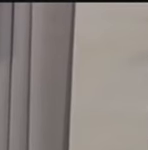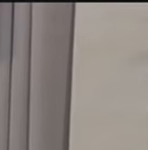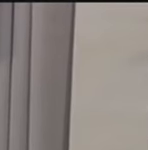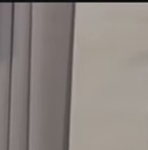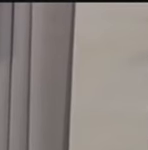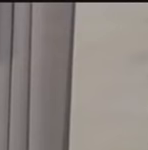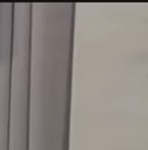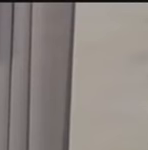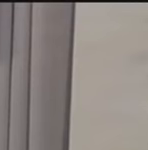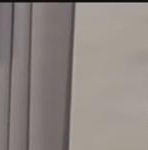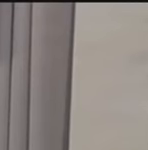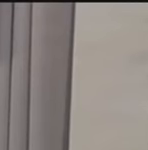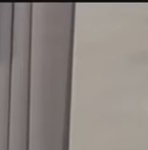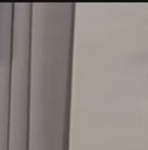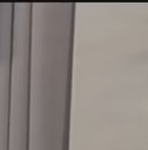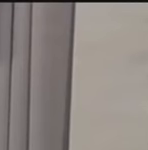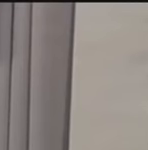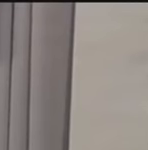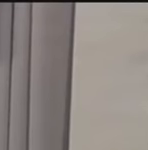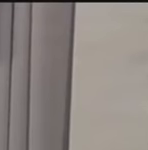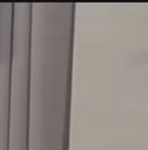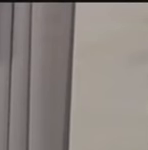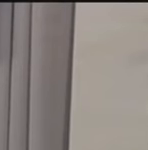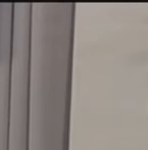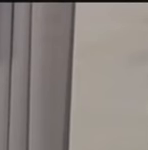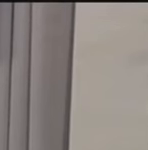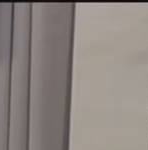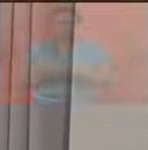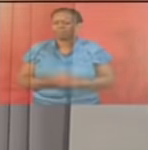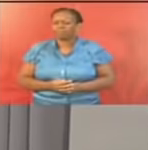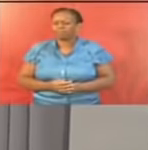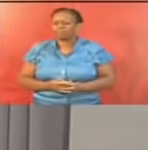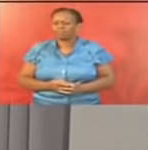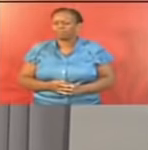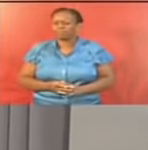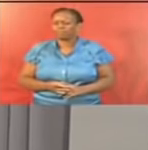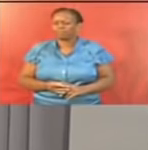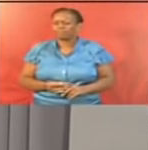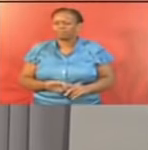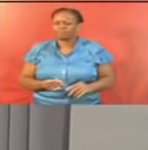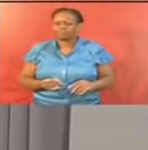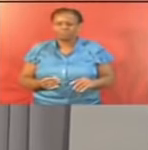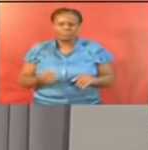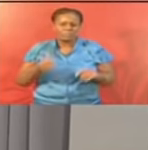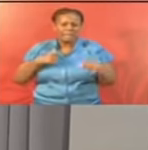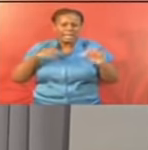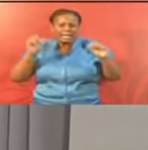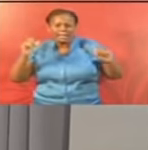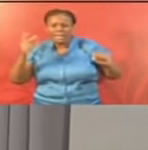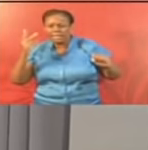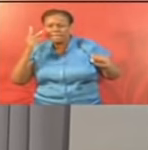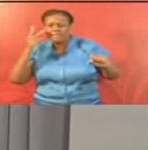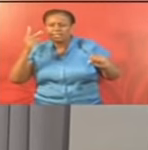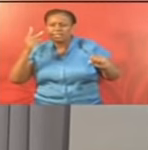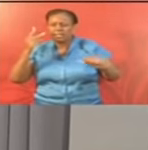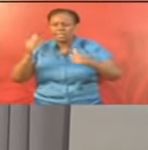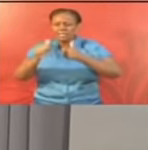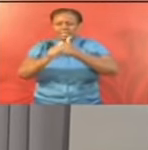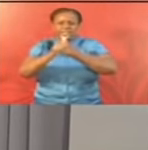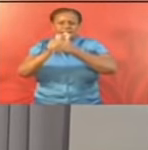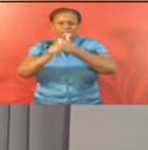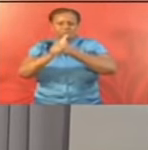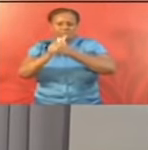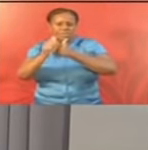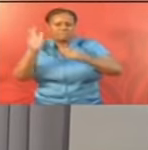to have some logic to it, but I could also foresee the dangers because you are getting reports, although it's